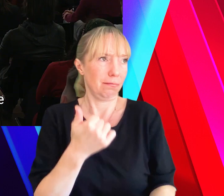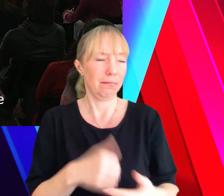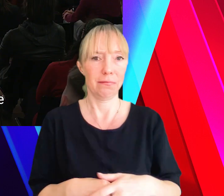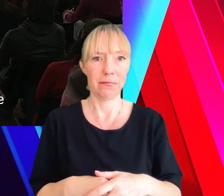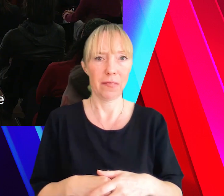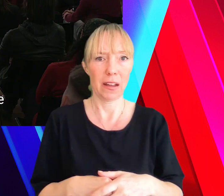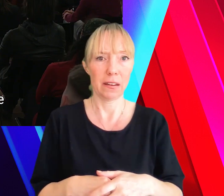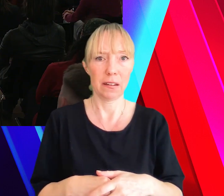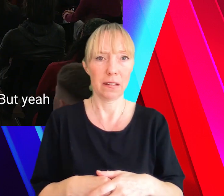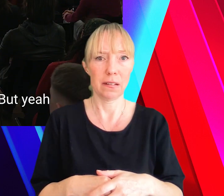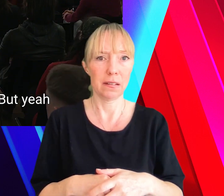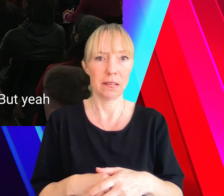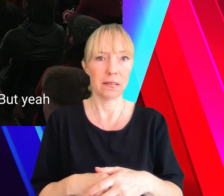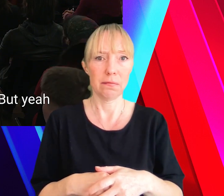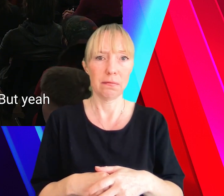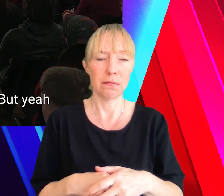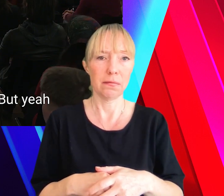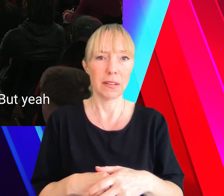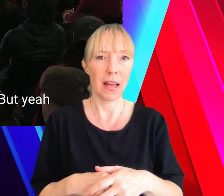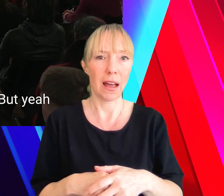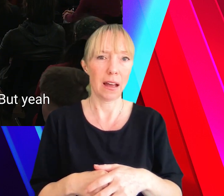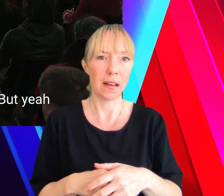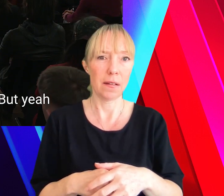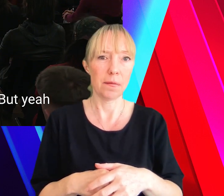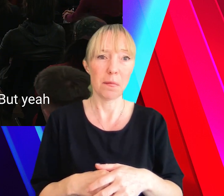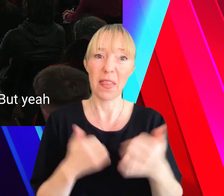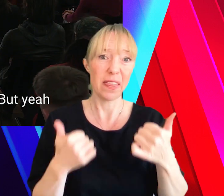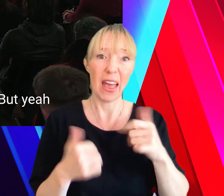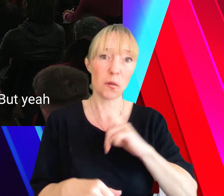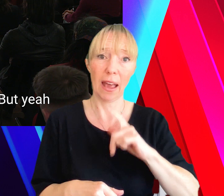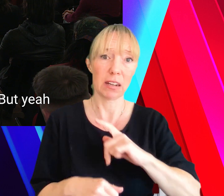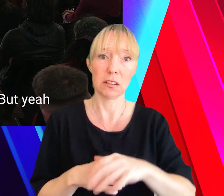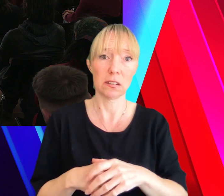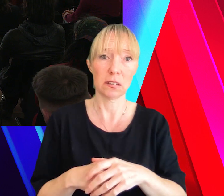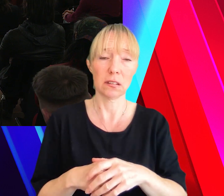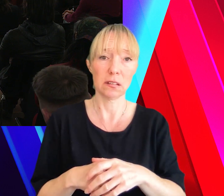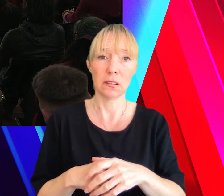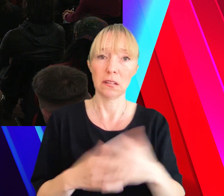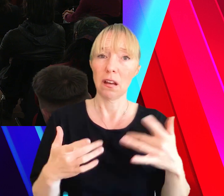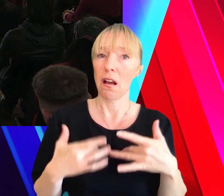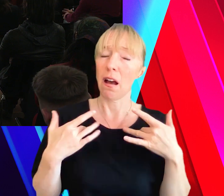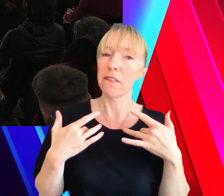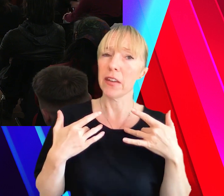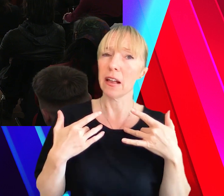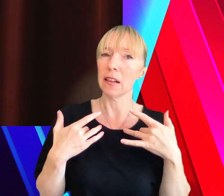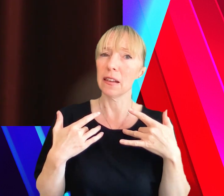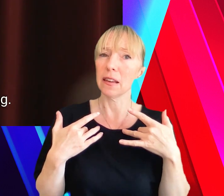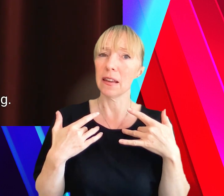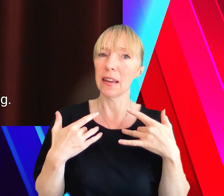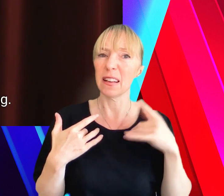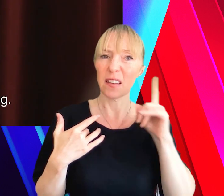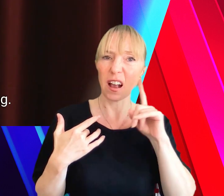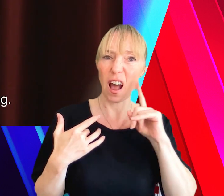it? That's like the Call Me By Your Name scene, but yeah, other than that, I think. Yeah. But they're good characters. Yeah. Yeah,